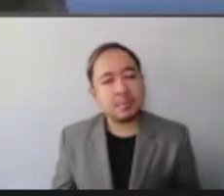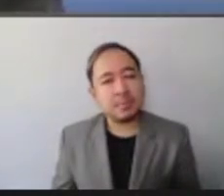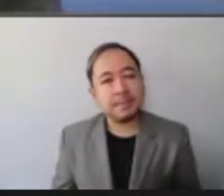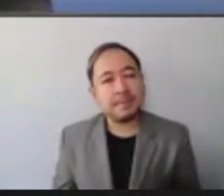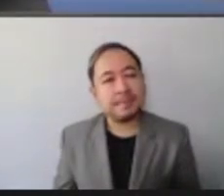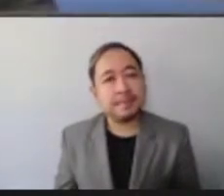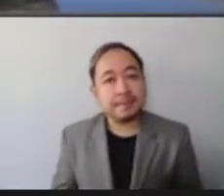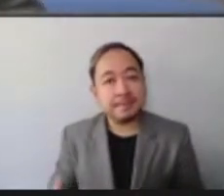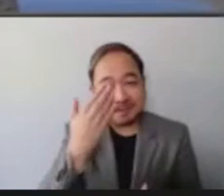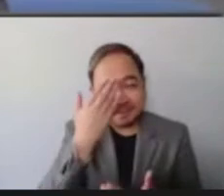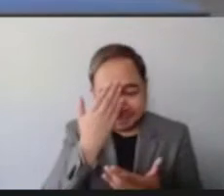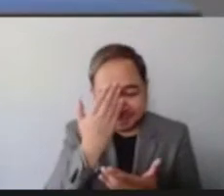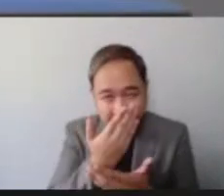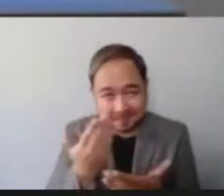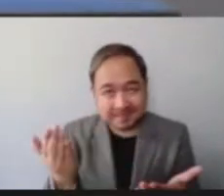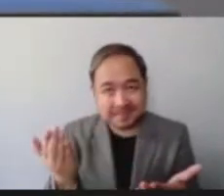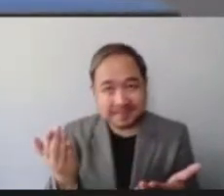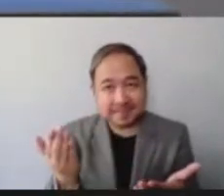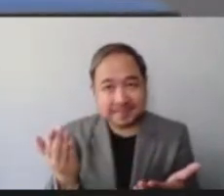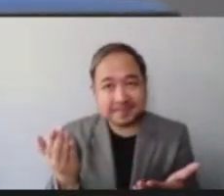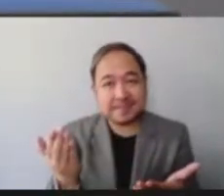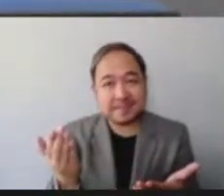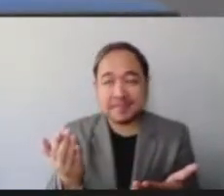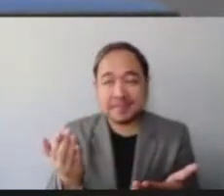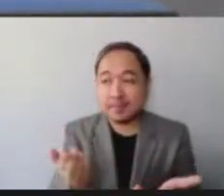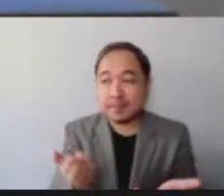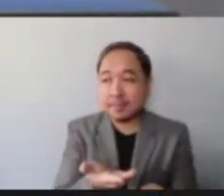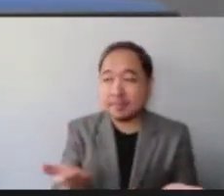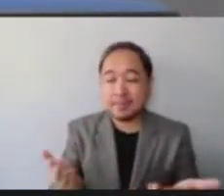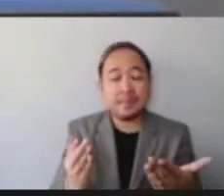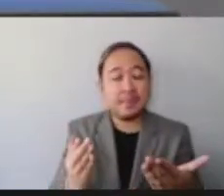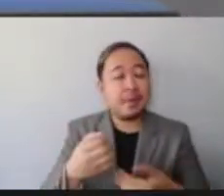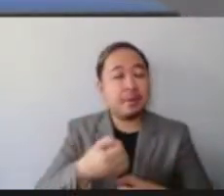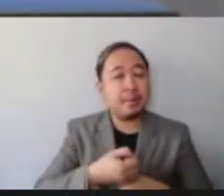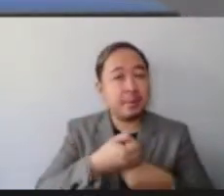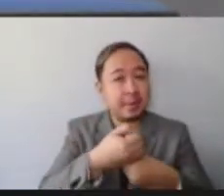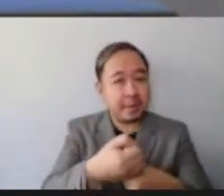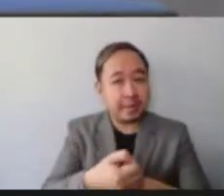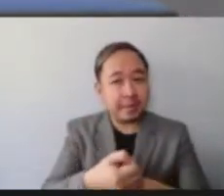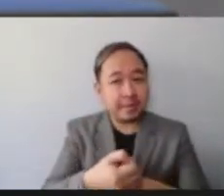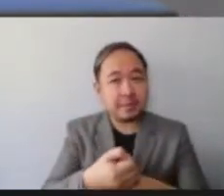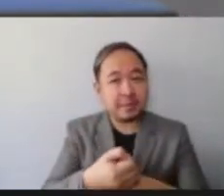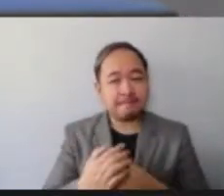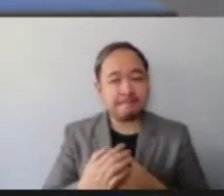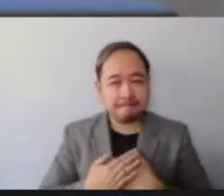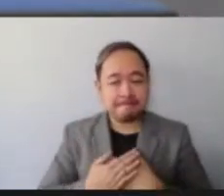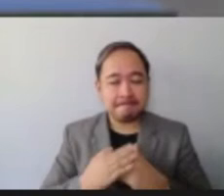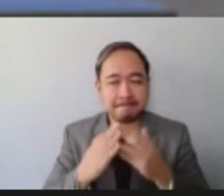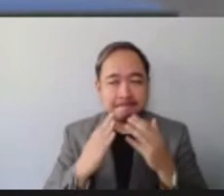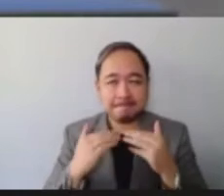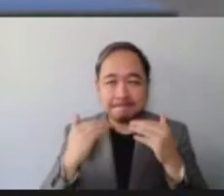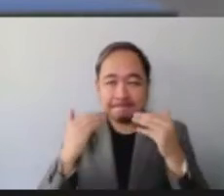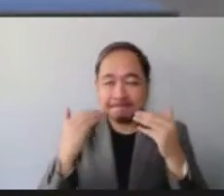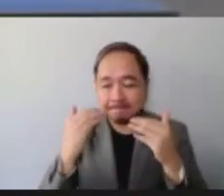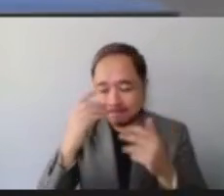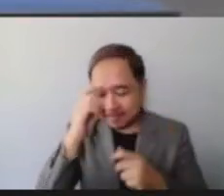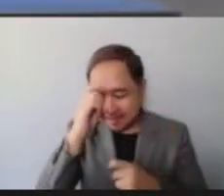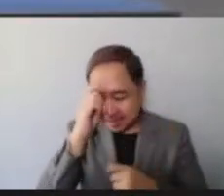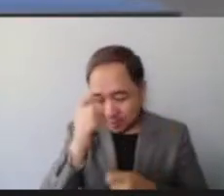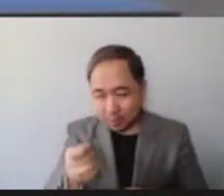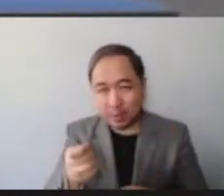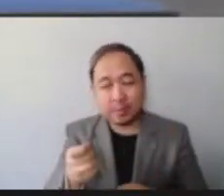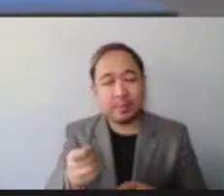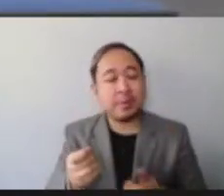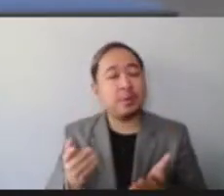excellencies distinguished delegates it is indeed an honor and privilege for me to